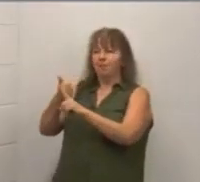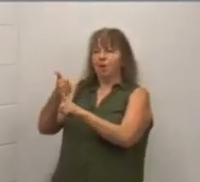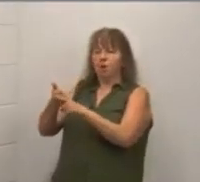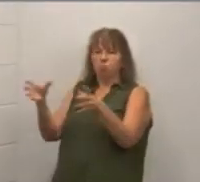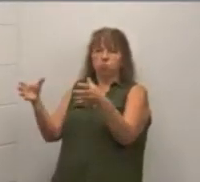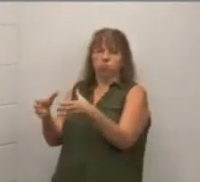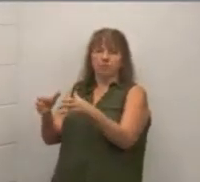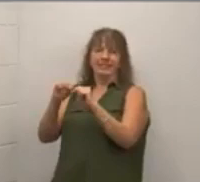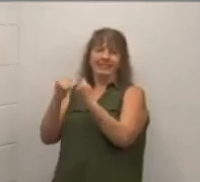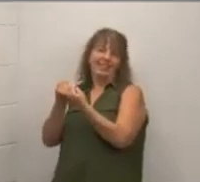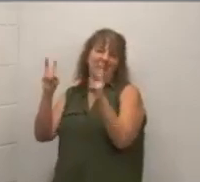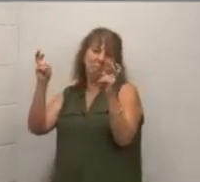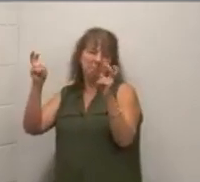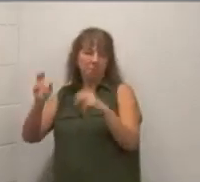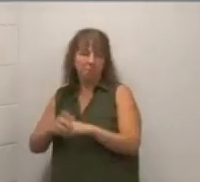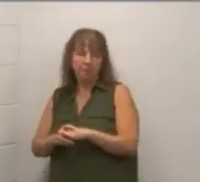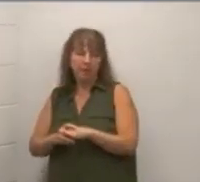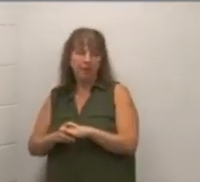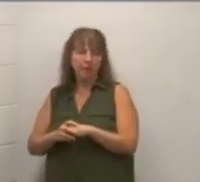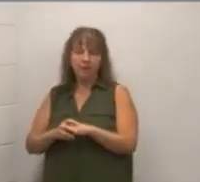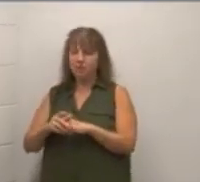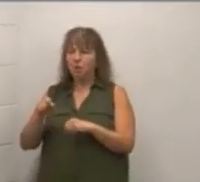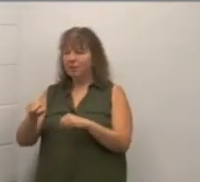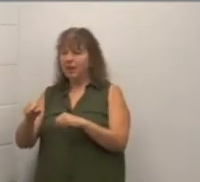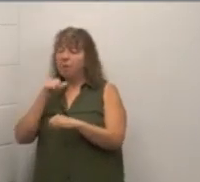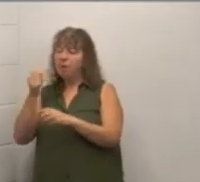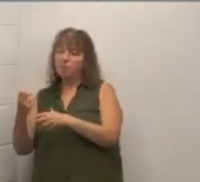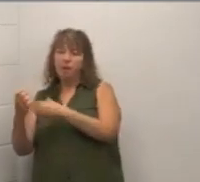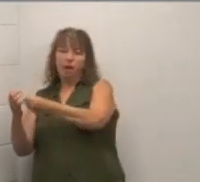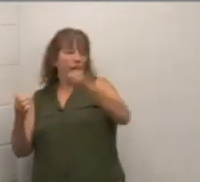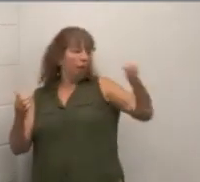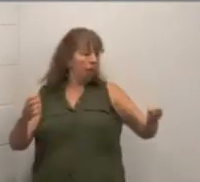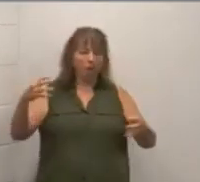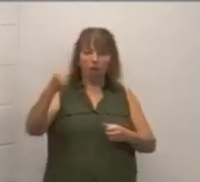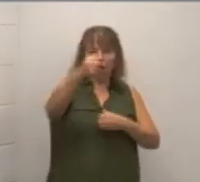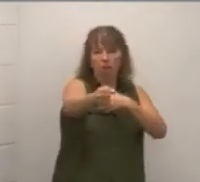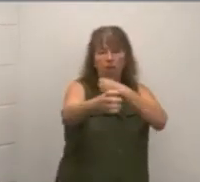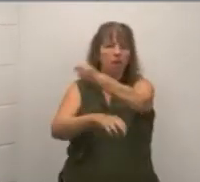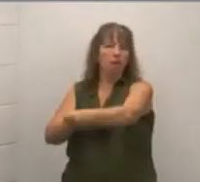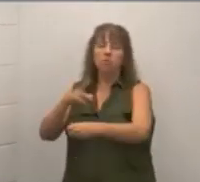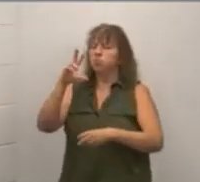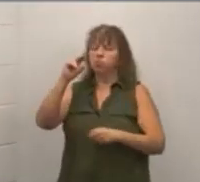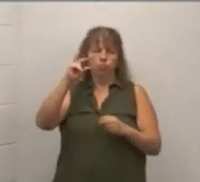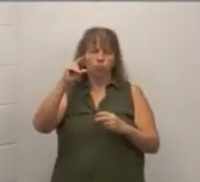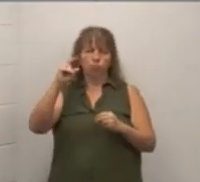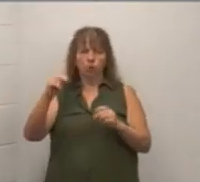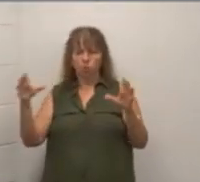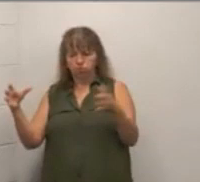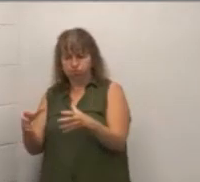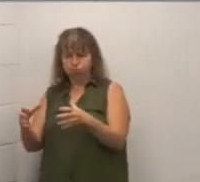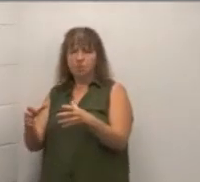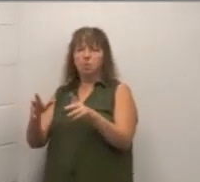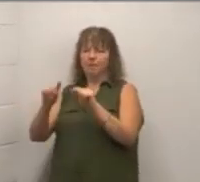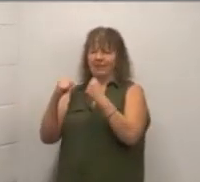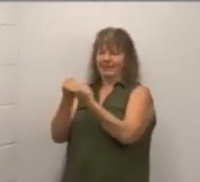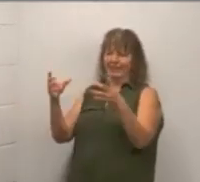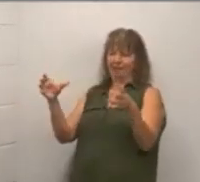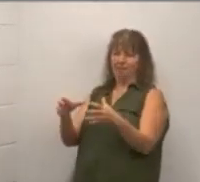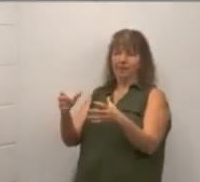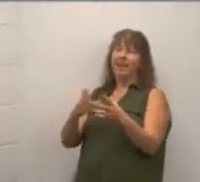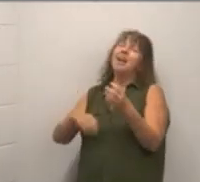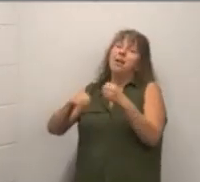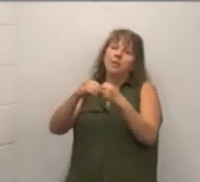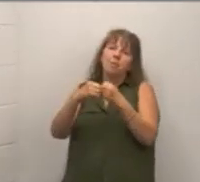be assigning remote students to a team of teachers. And there's more questions about remote learning that